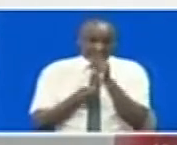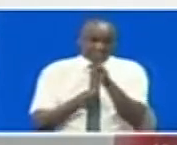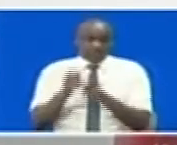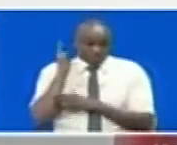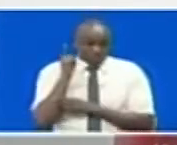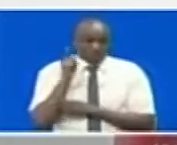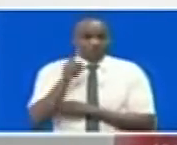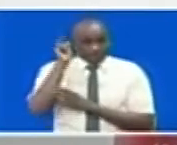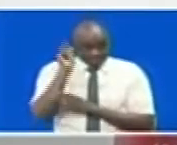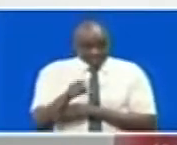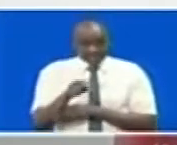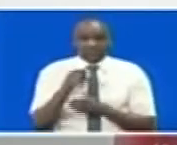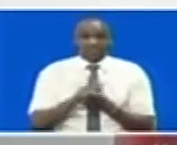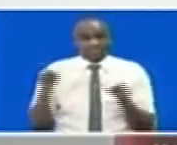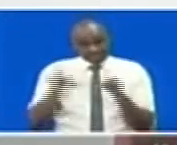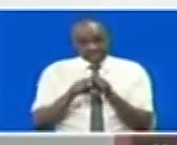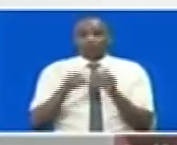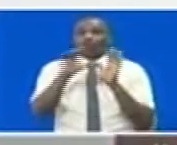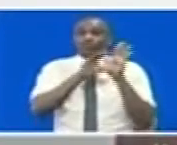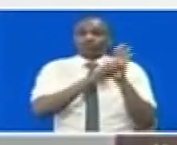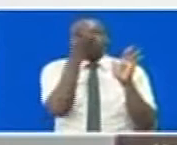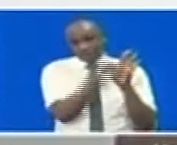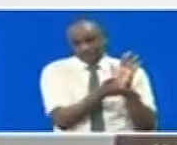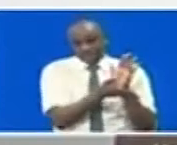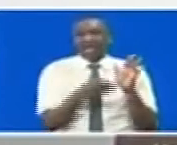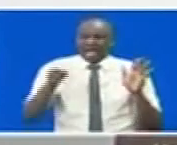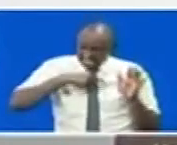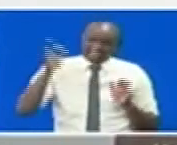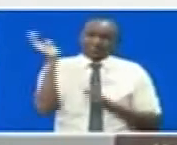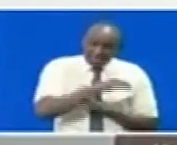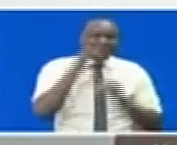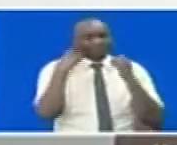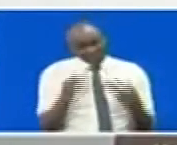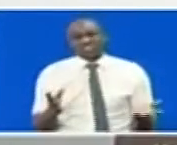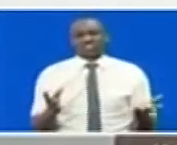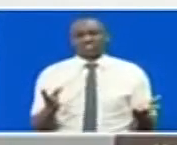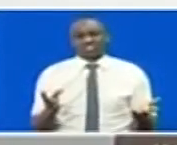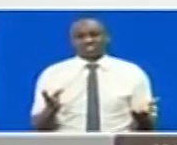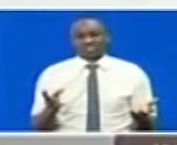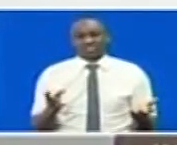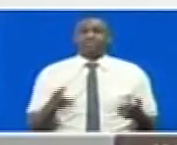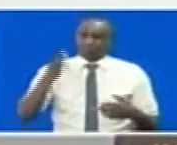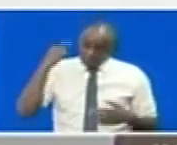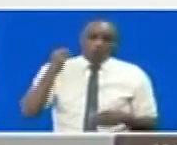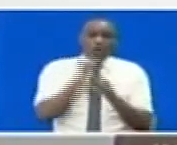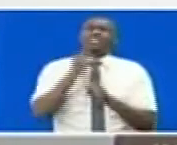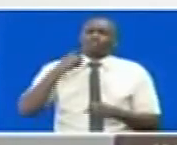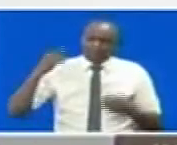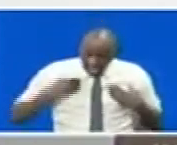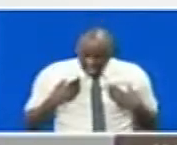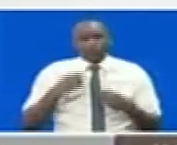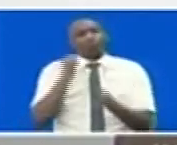you must return to politicians. The same politicians. We have done that. We have had workshops